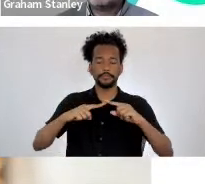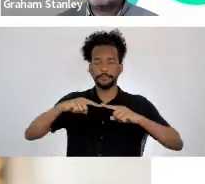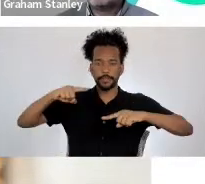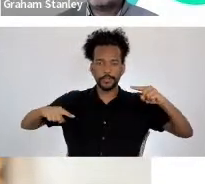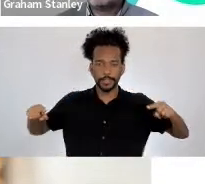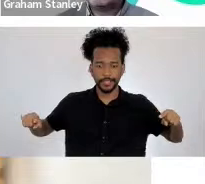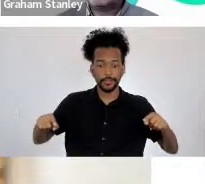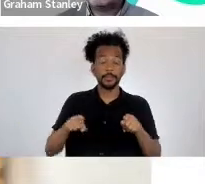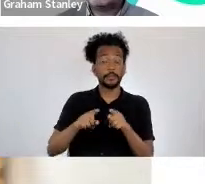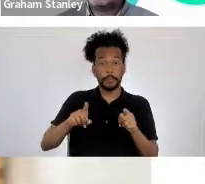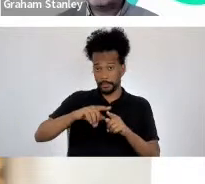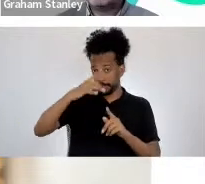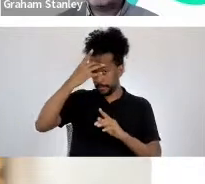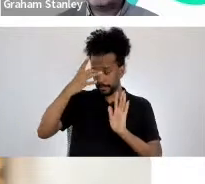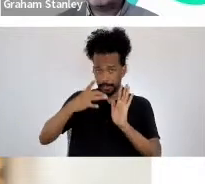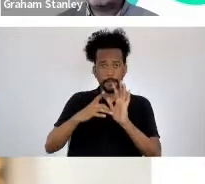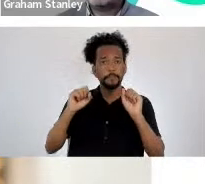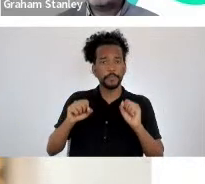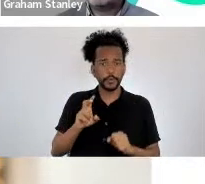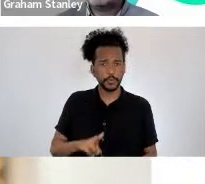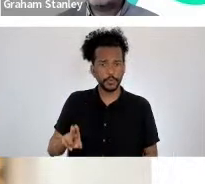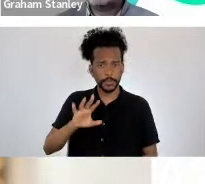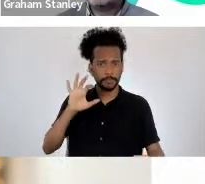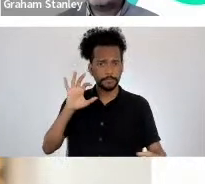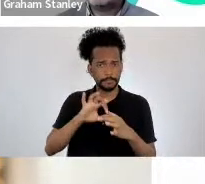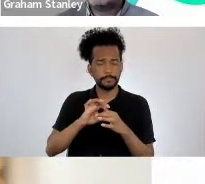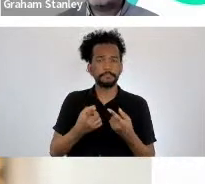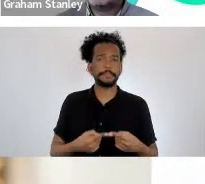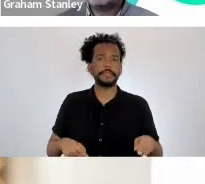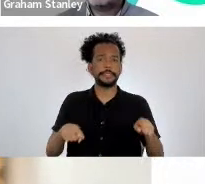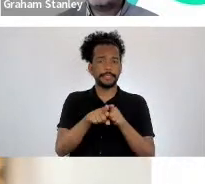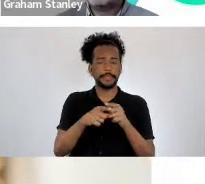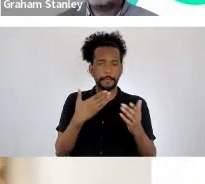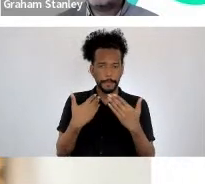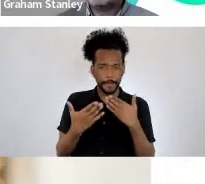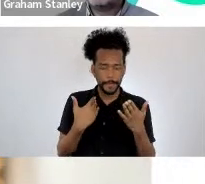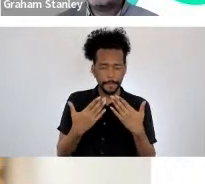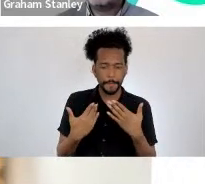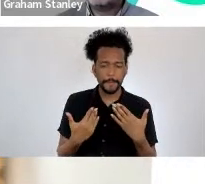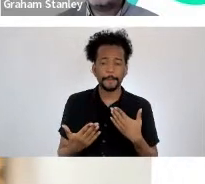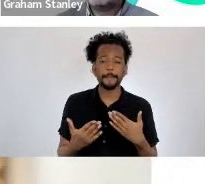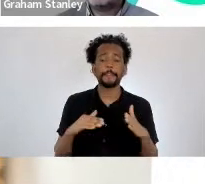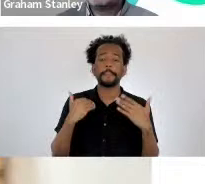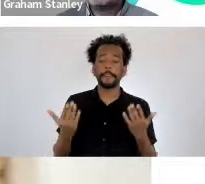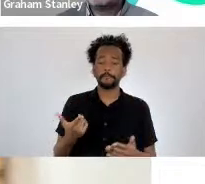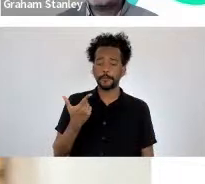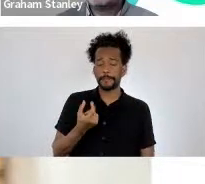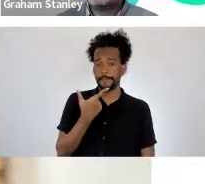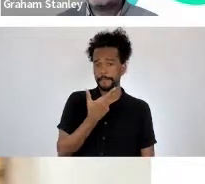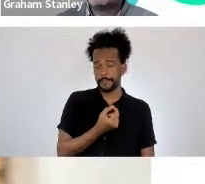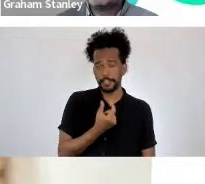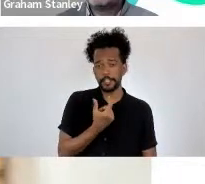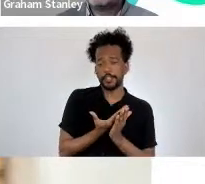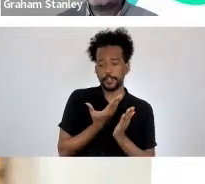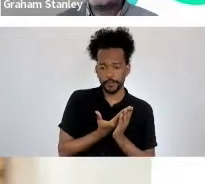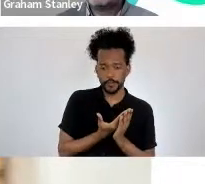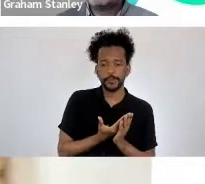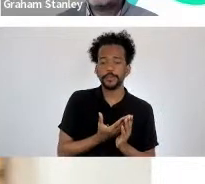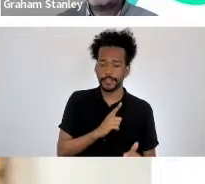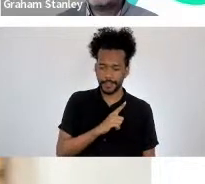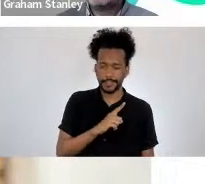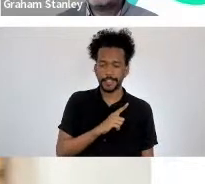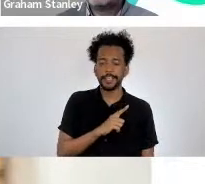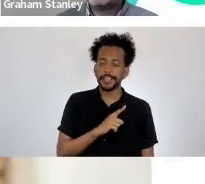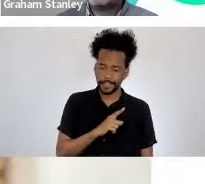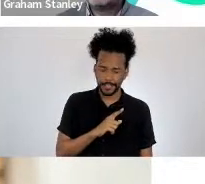improve speaking skills. So in a 2020 study, learners conversed with Alexa, a personal voice assistant, and the researchers found